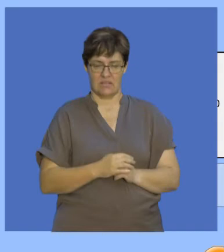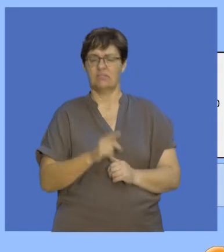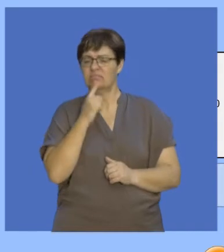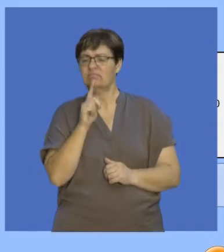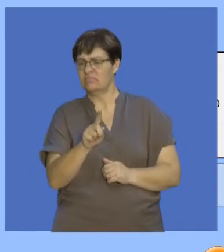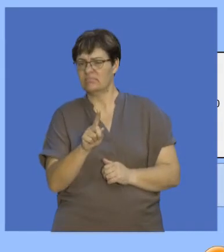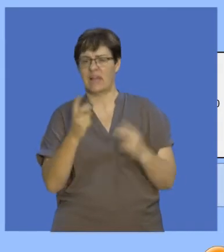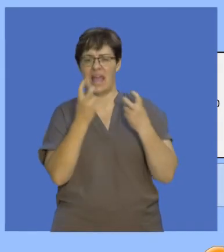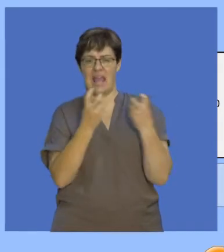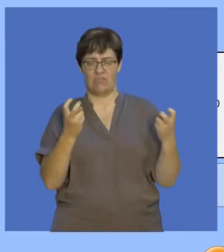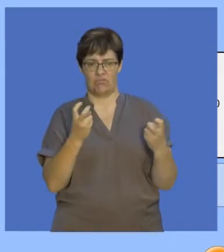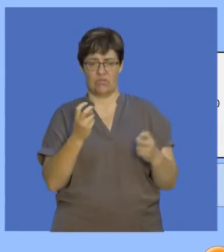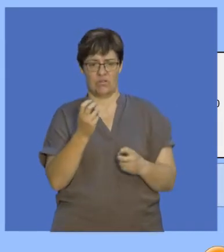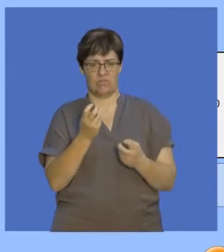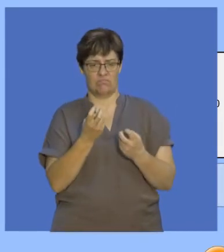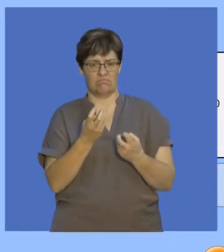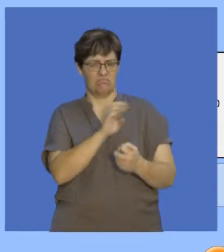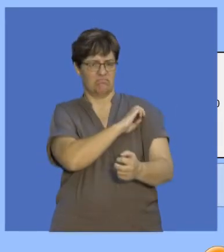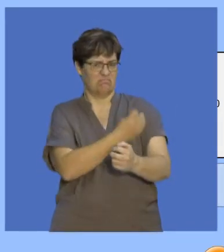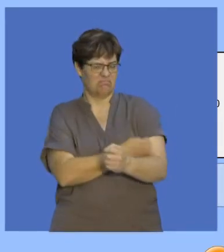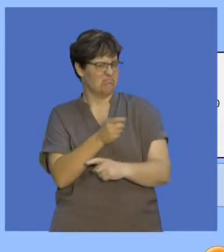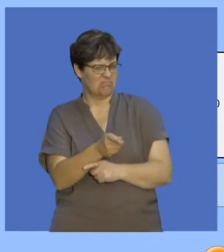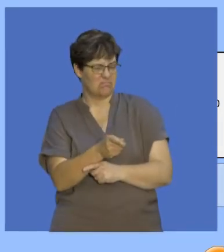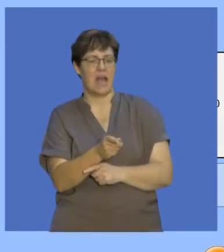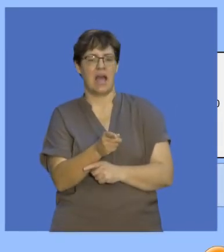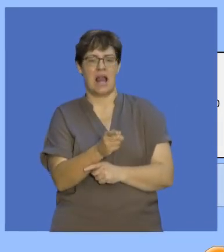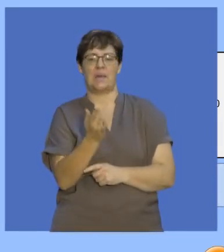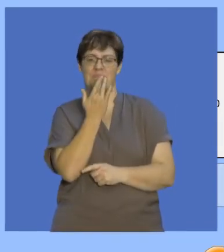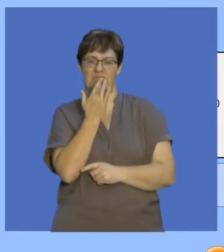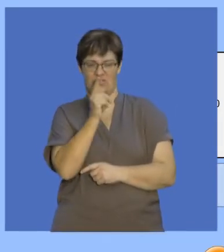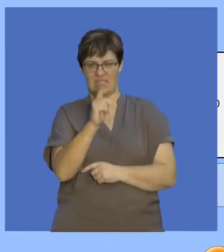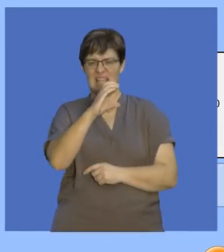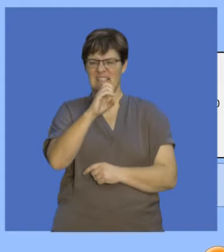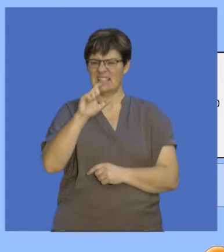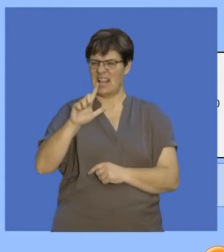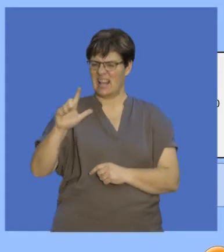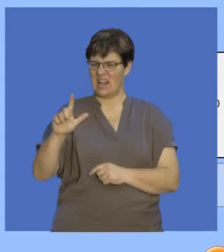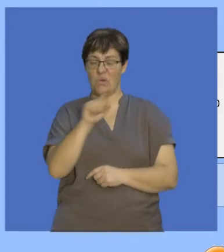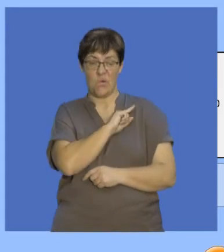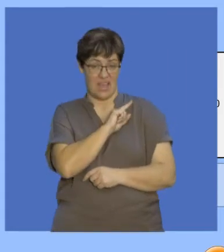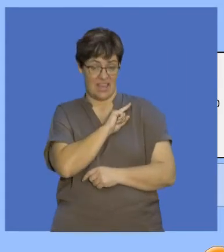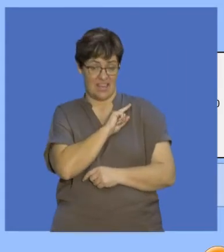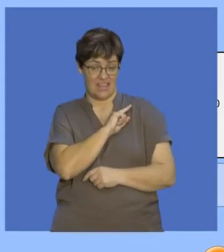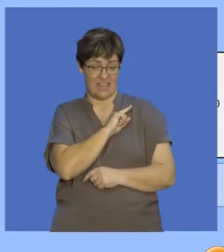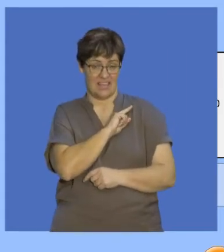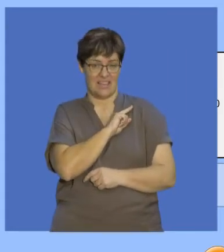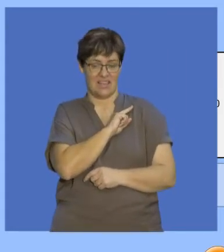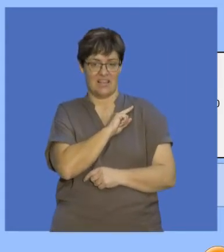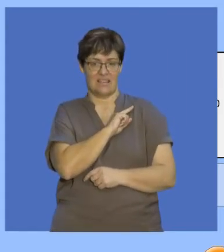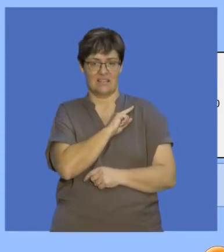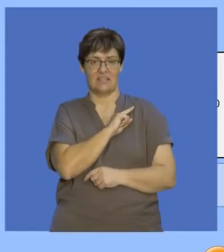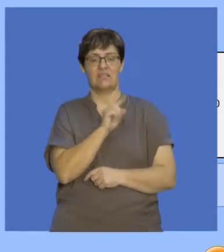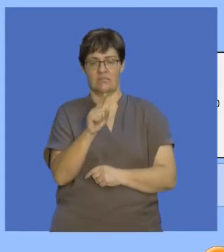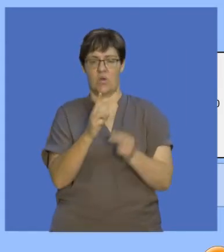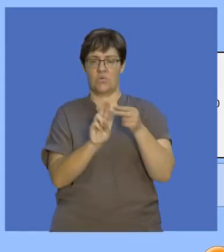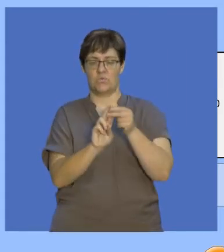source, in this case, which is a battery, okay? Now, this is a cell in a way. Why are we saying it's a cell? Because